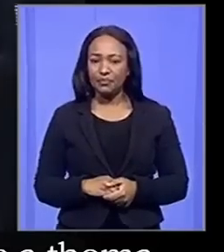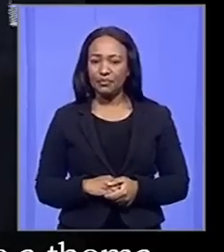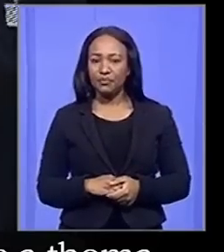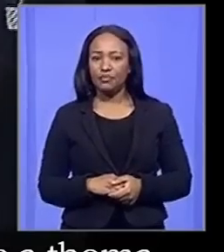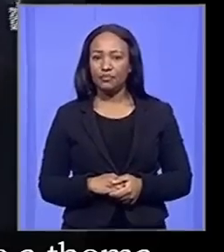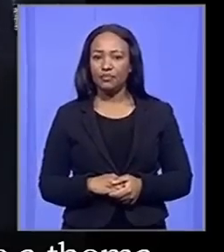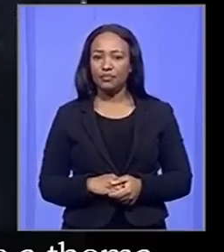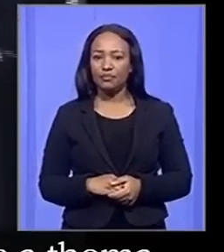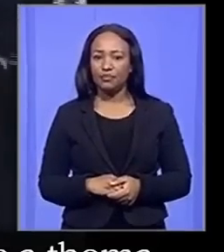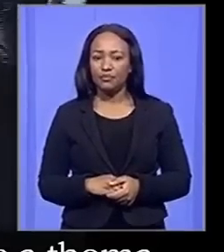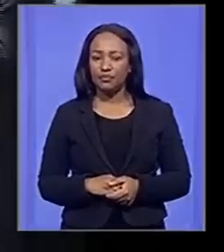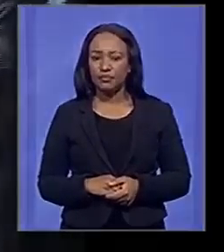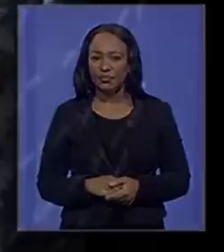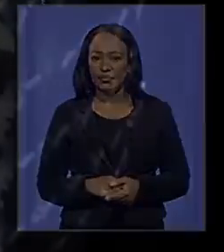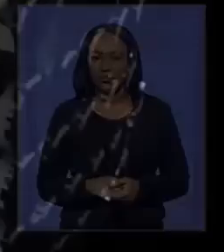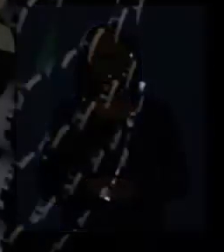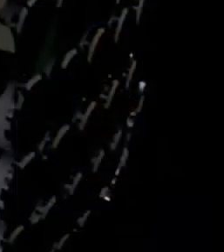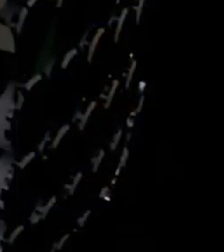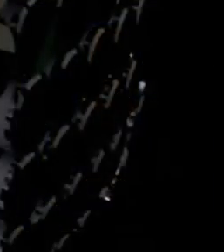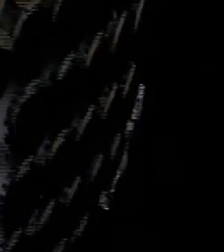Mahikeng.